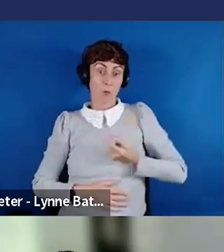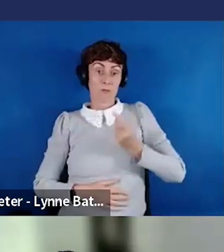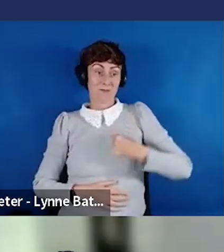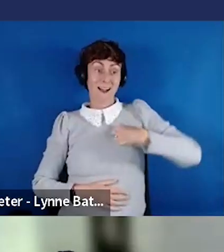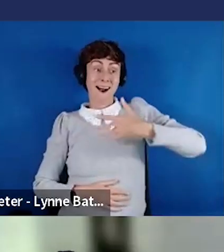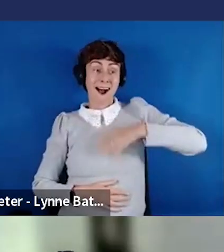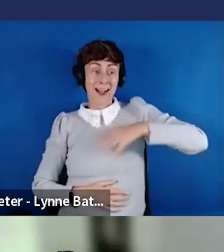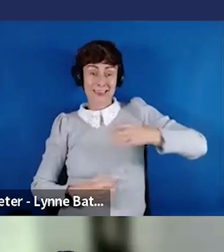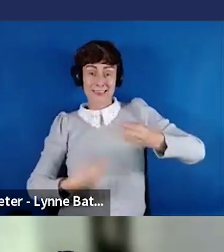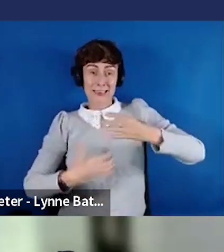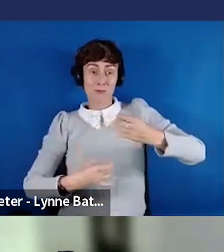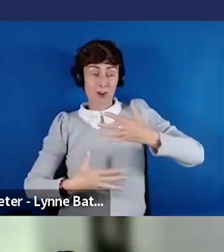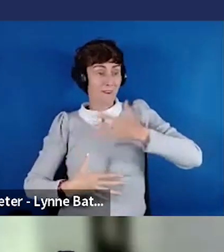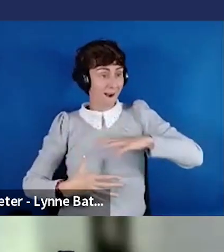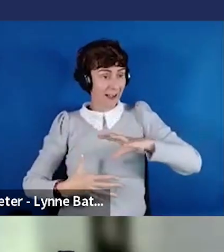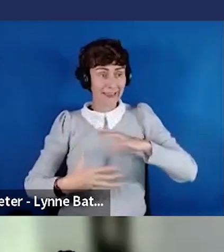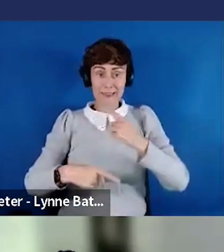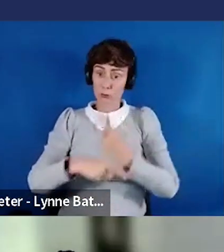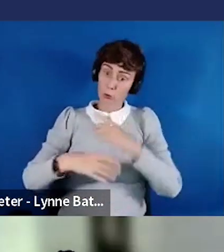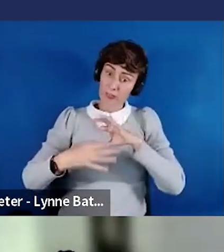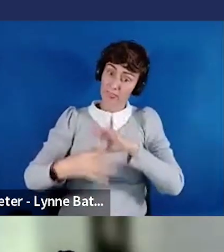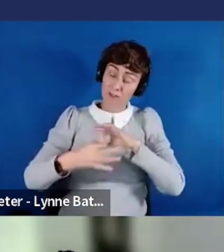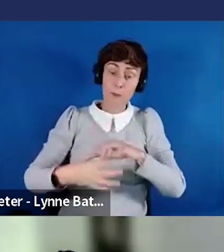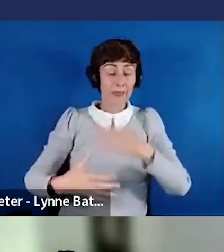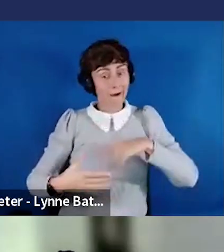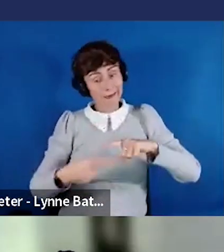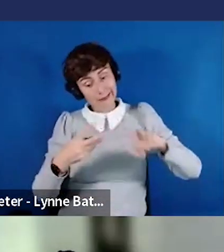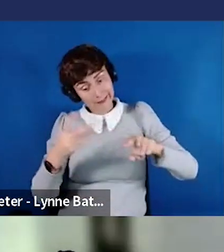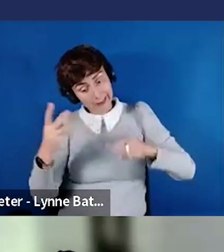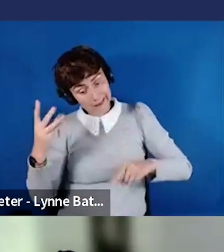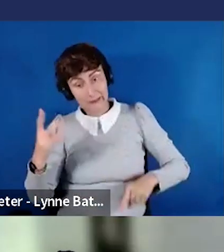or like talking therapies or peer support or whatever that might be.